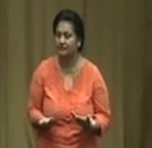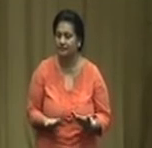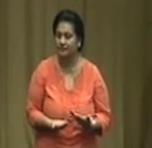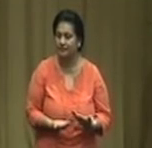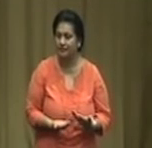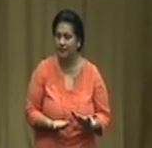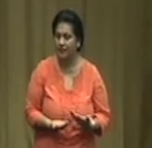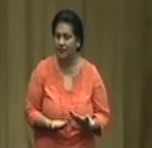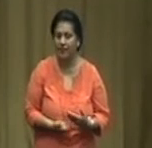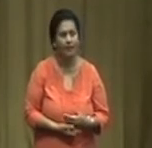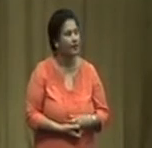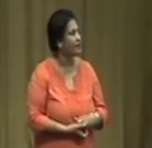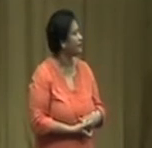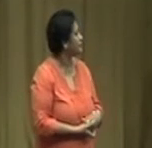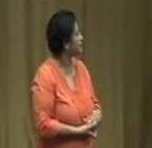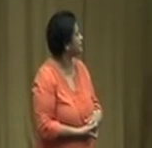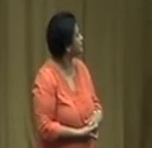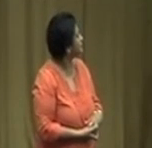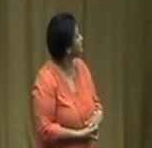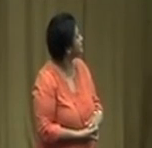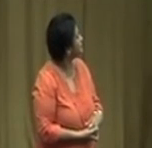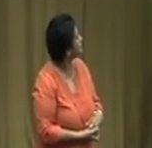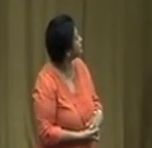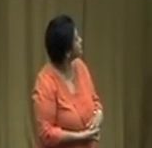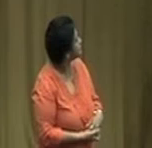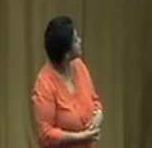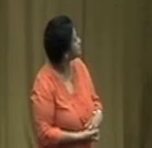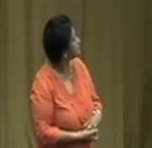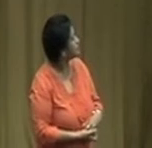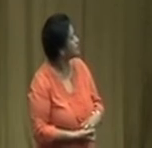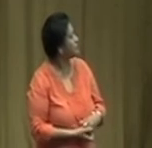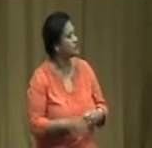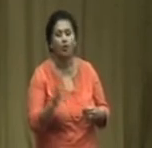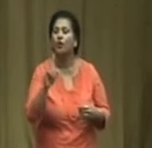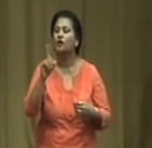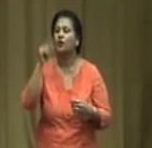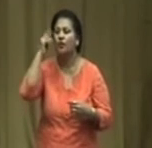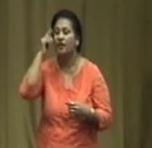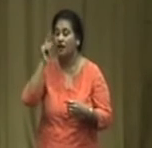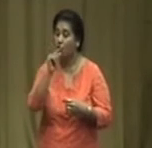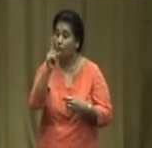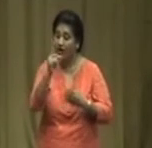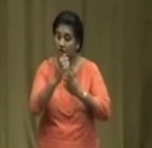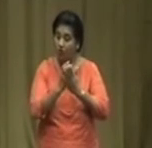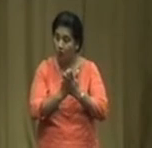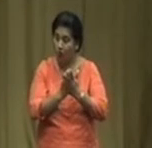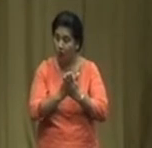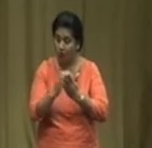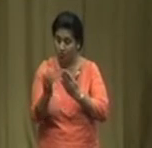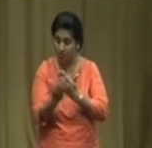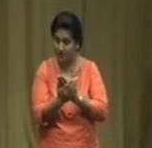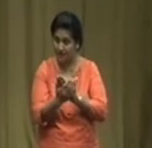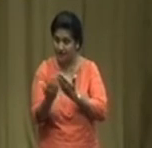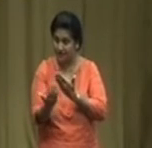So basically, this is the straw dog proposal. What do you think about assembling one course in a niche area